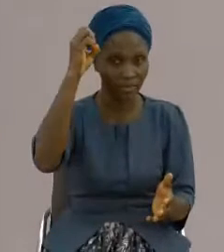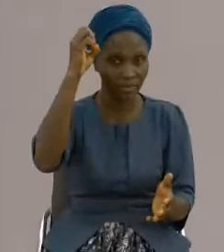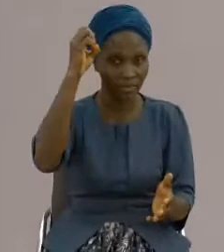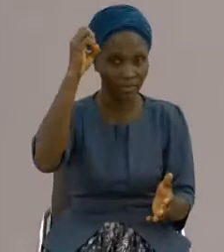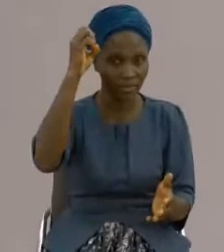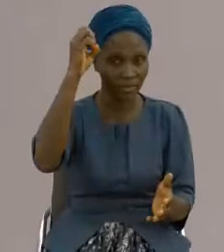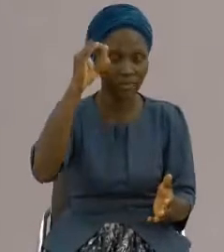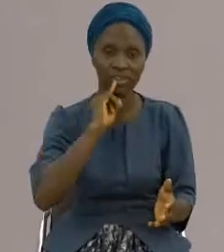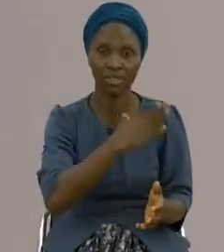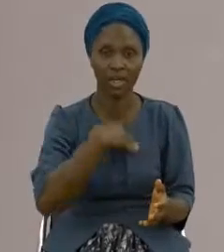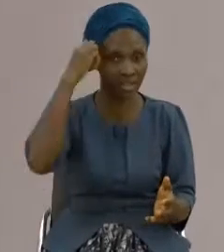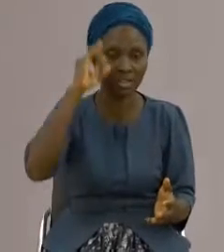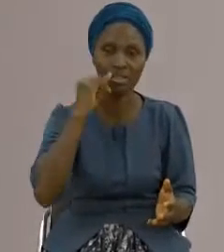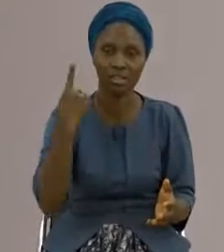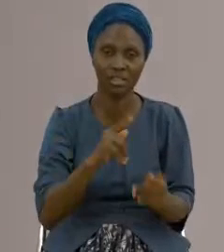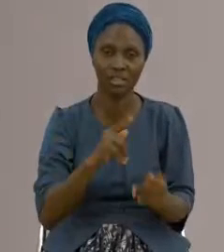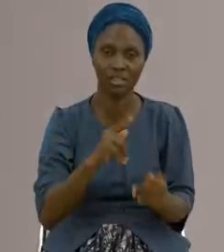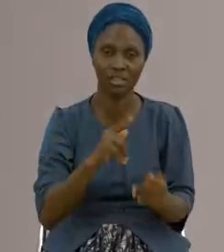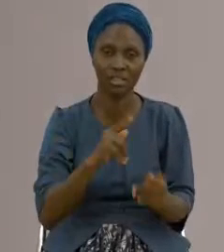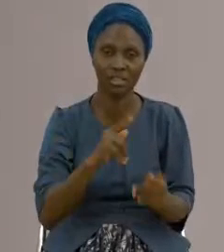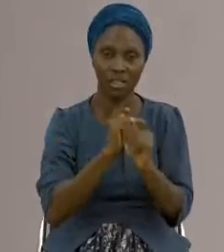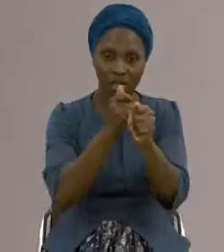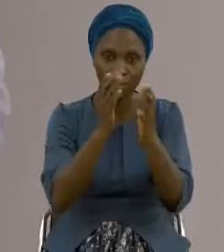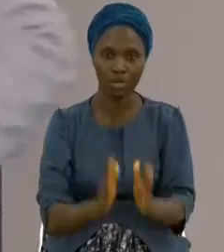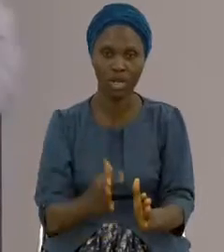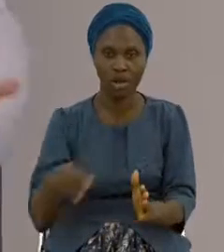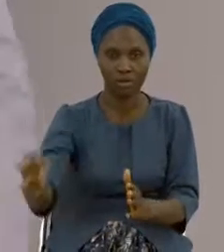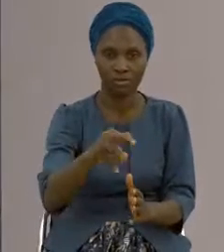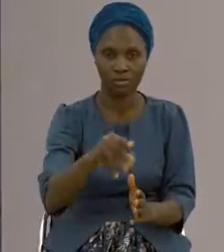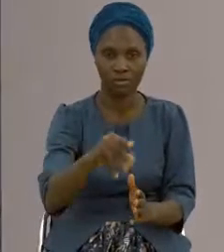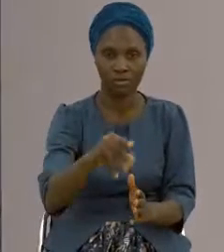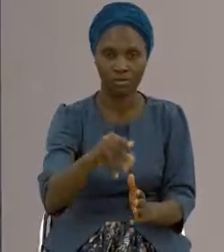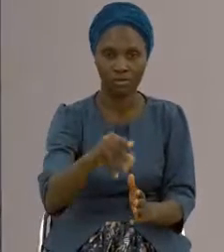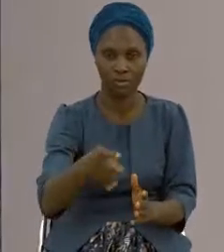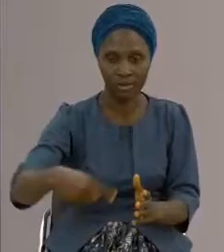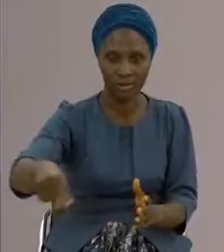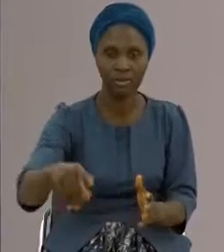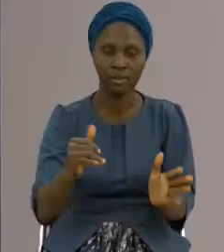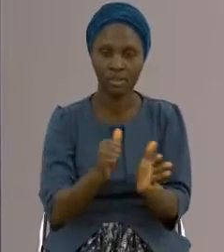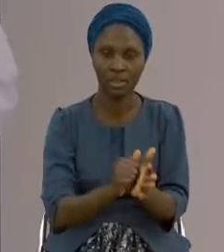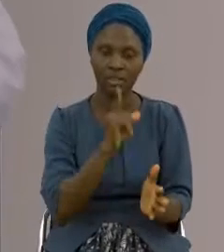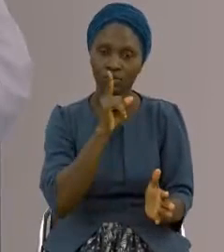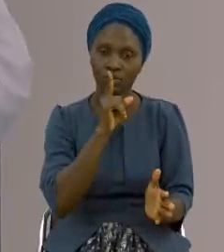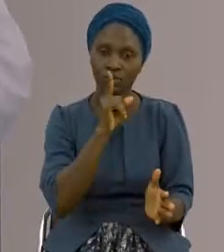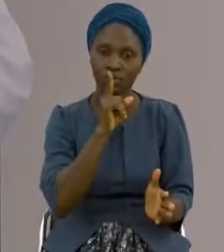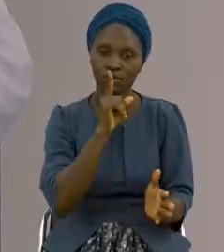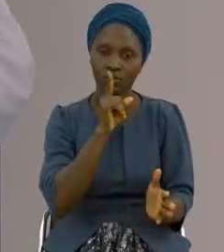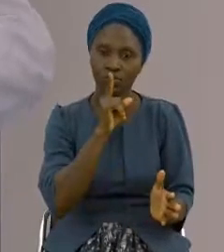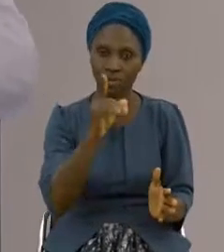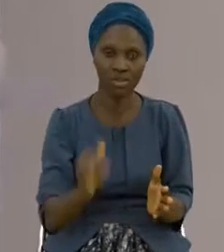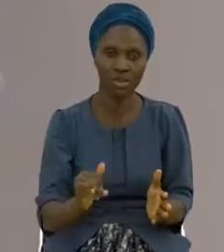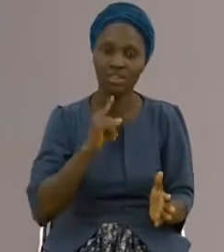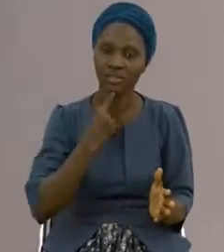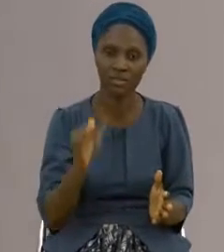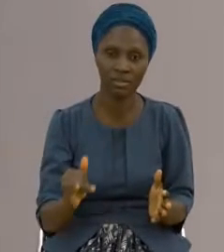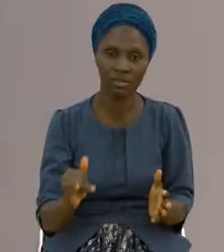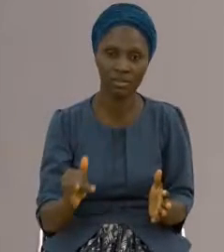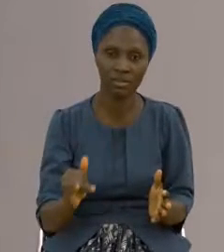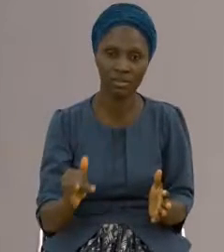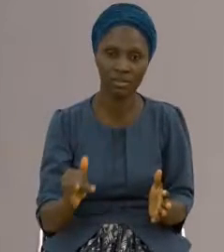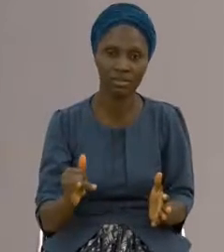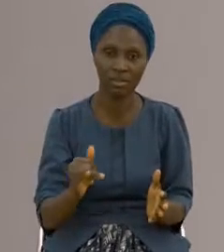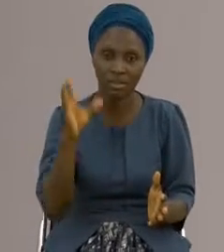rewarder of them that diligently seek him, honestly seek